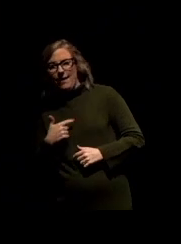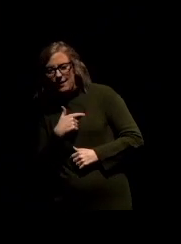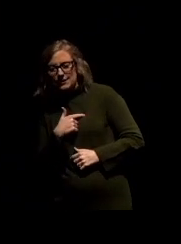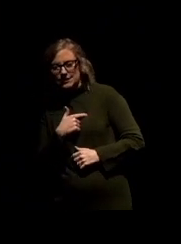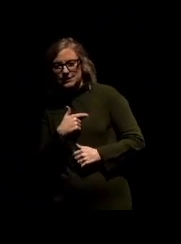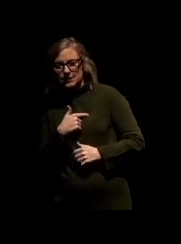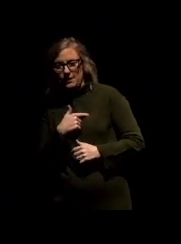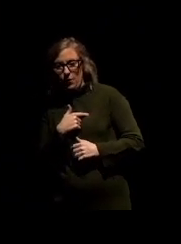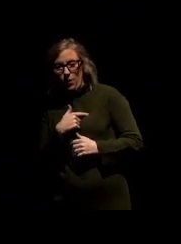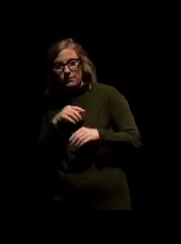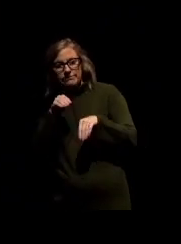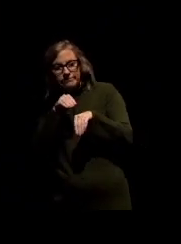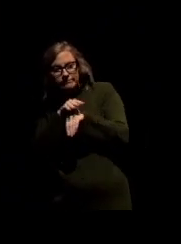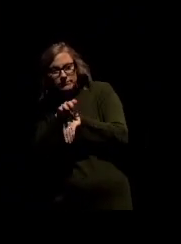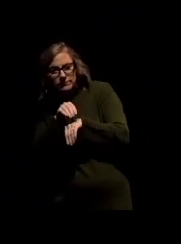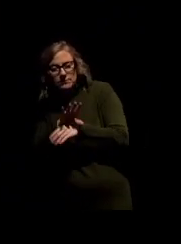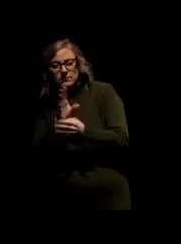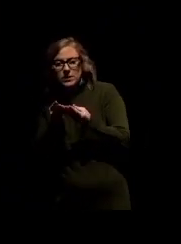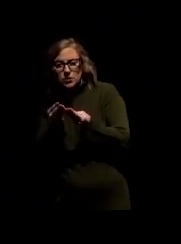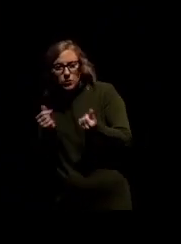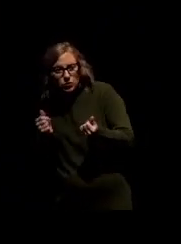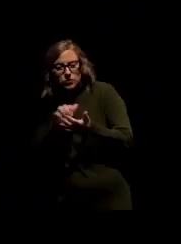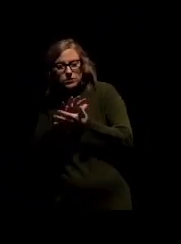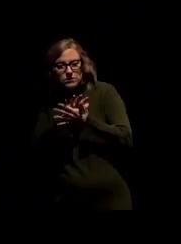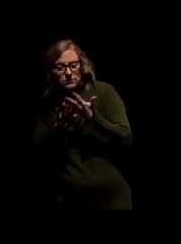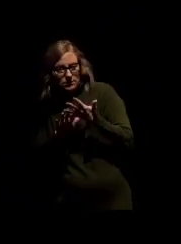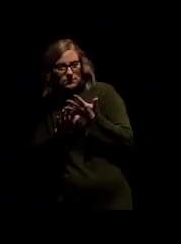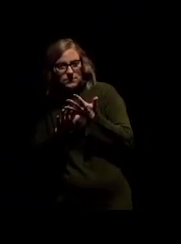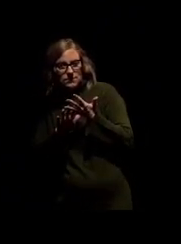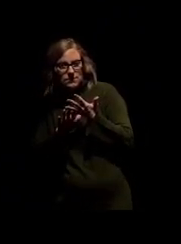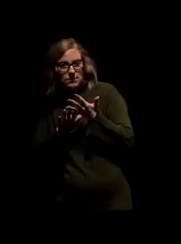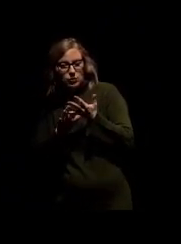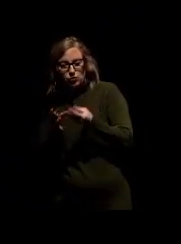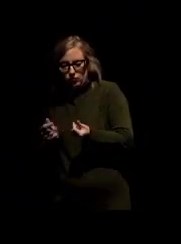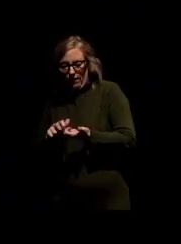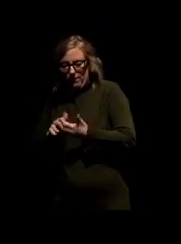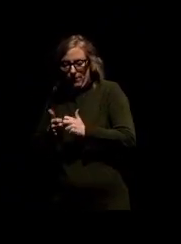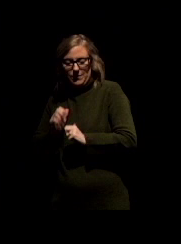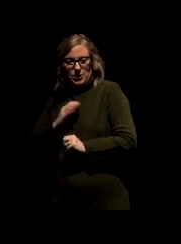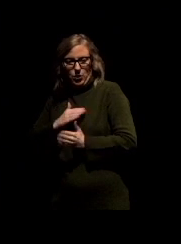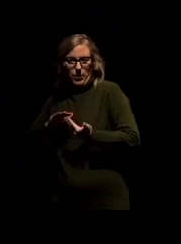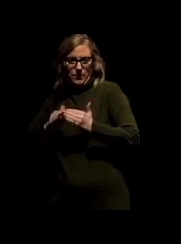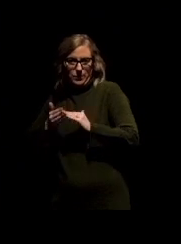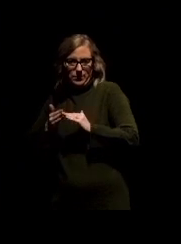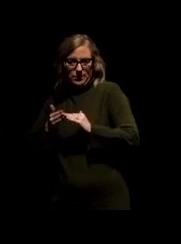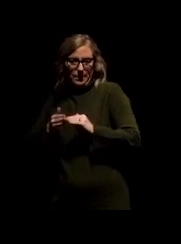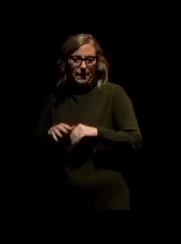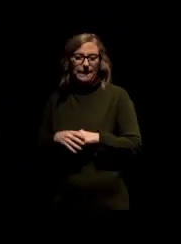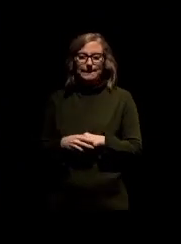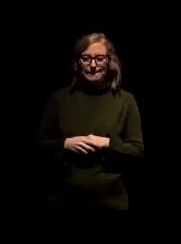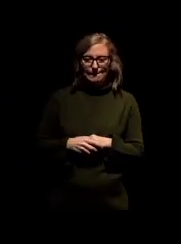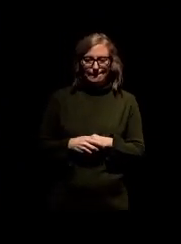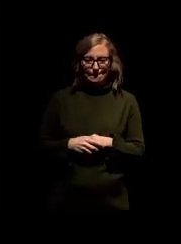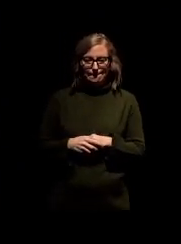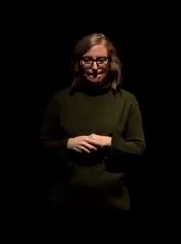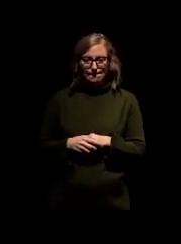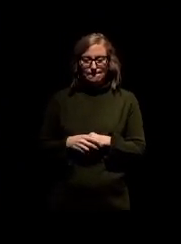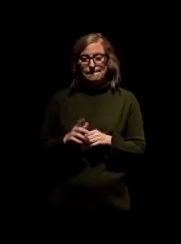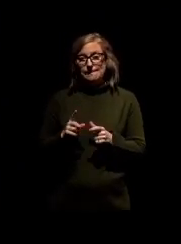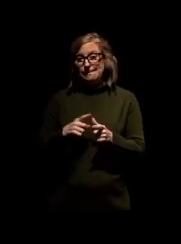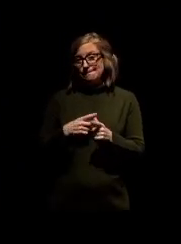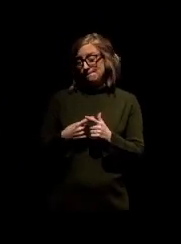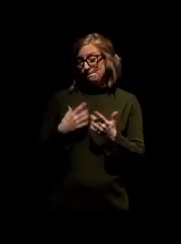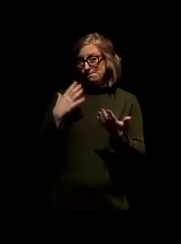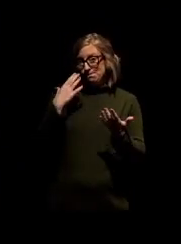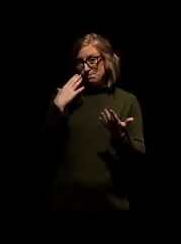with solutions that actually solve conditions in their communities. And then You know, we